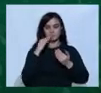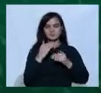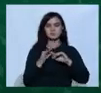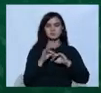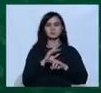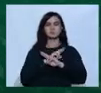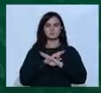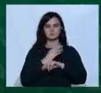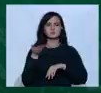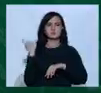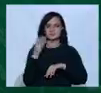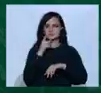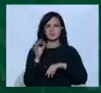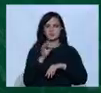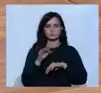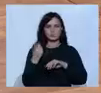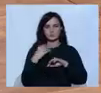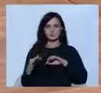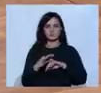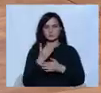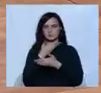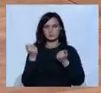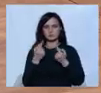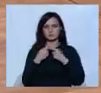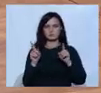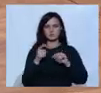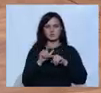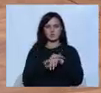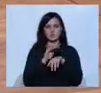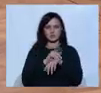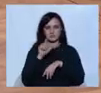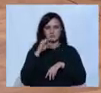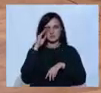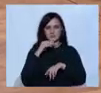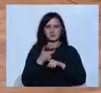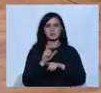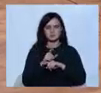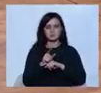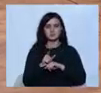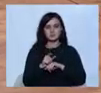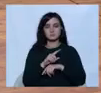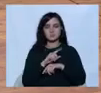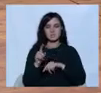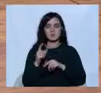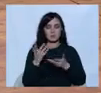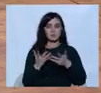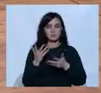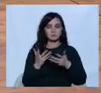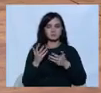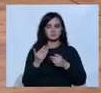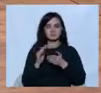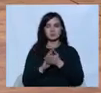Venice. He's angered by his mistreatment by the Christians of Venice, especially Antonio.